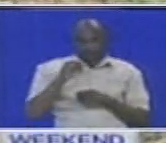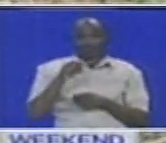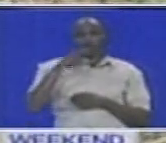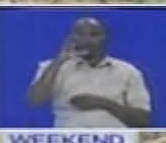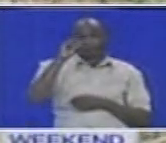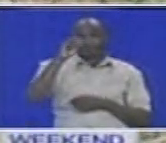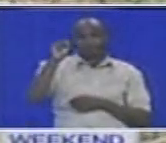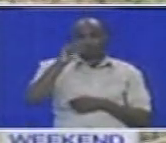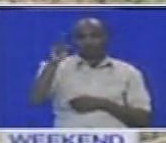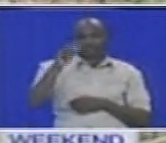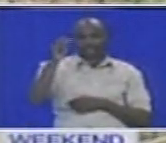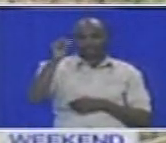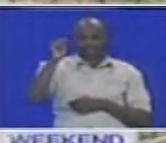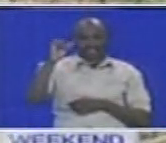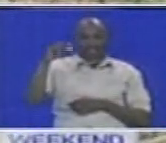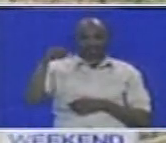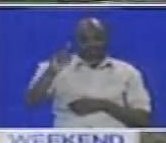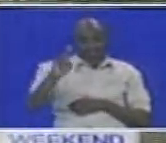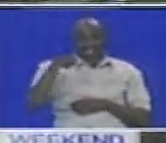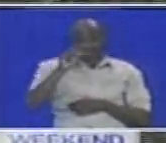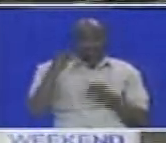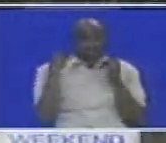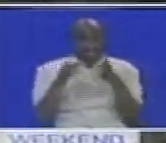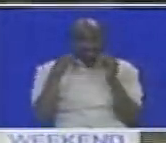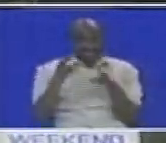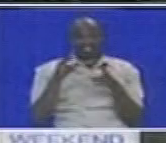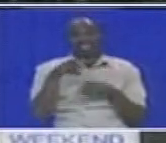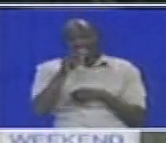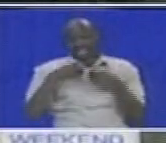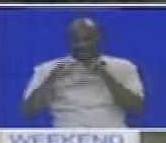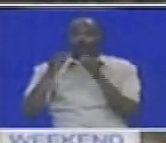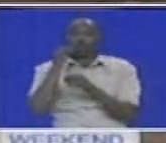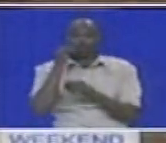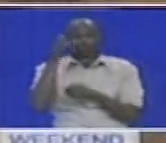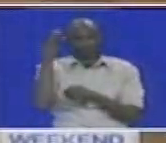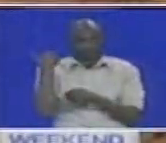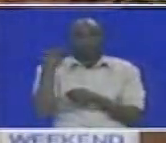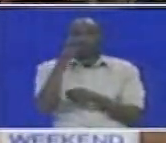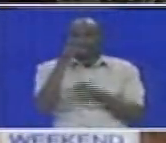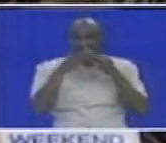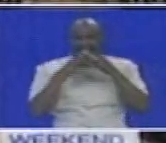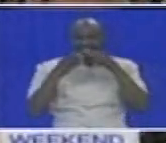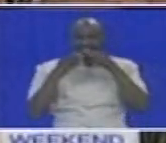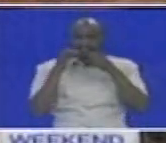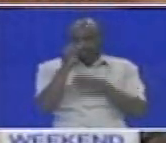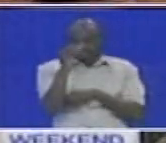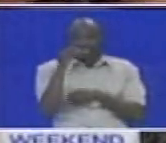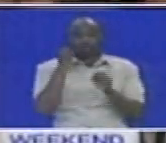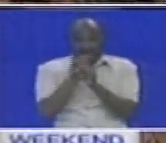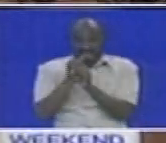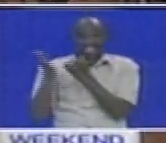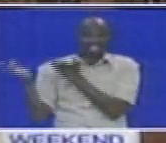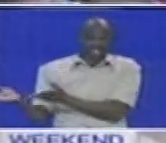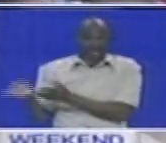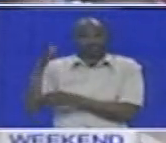Hundreds of Makonde refugees and freedom fighters left their home country in the 1950s to work in the sisal farms at the